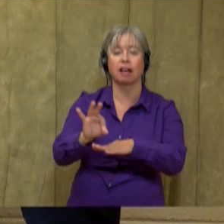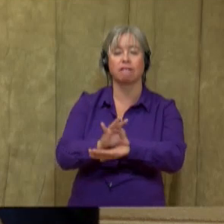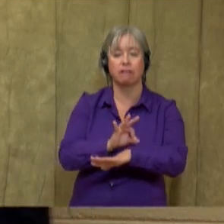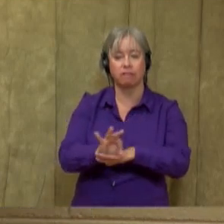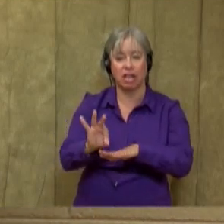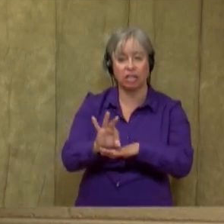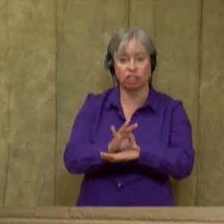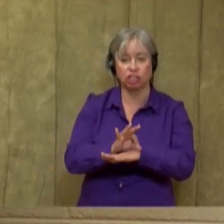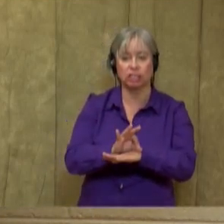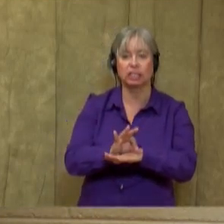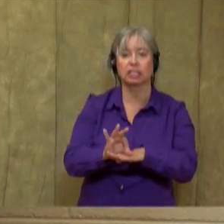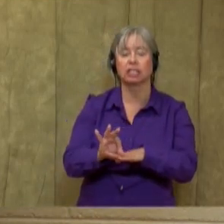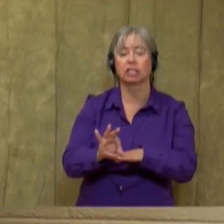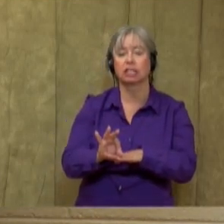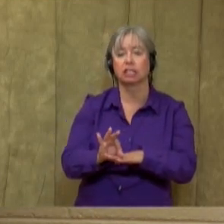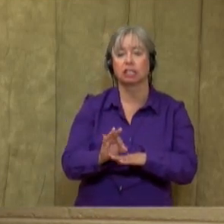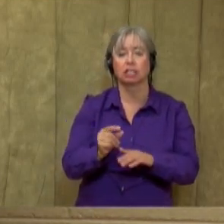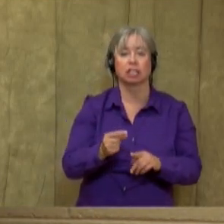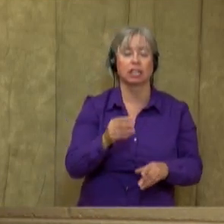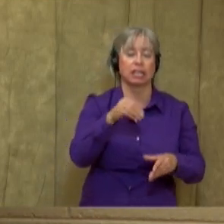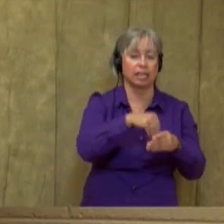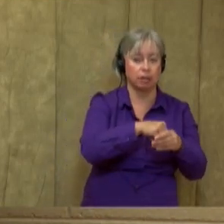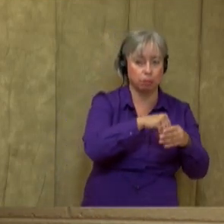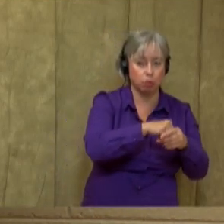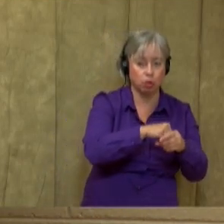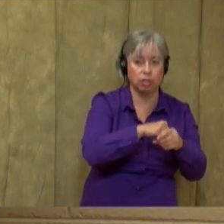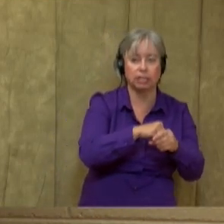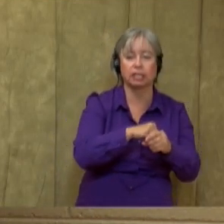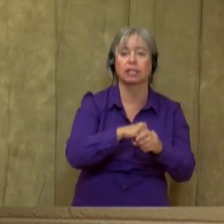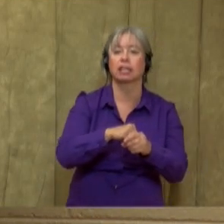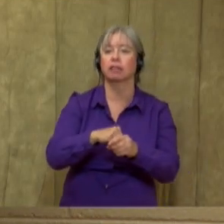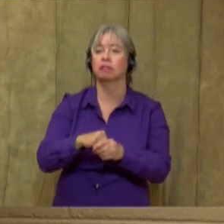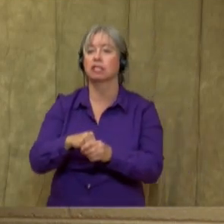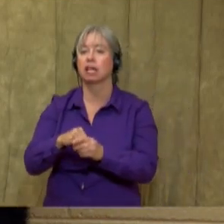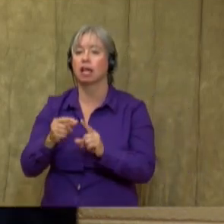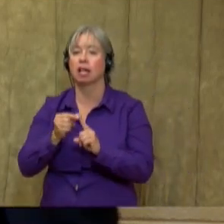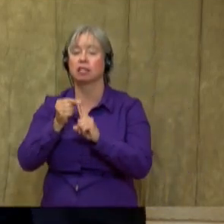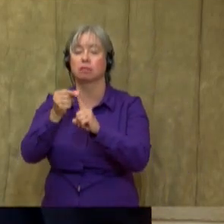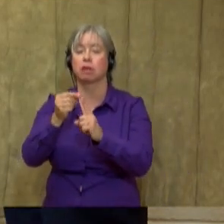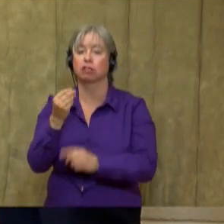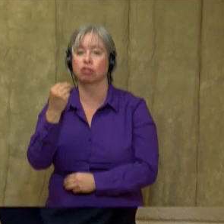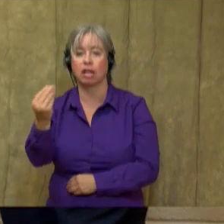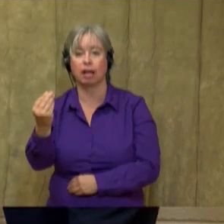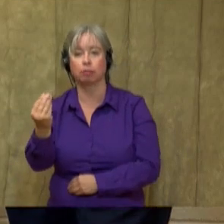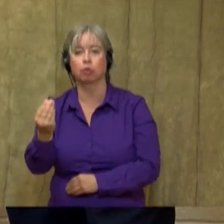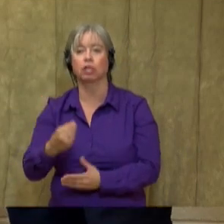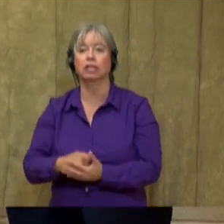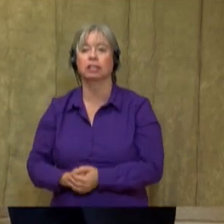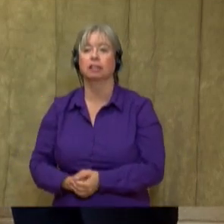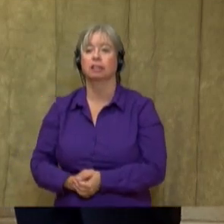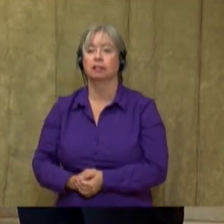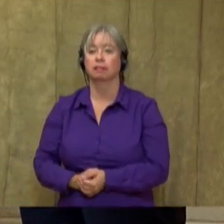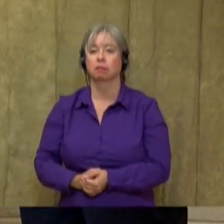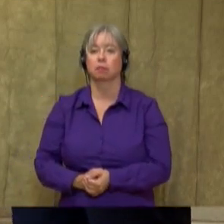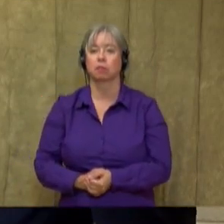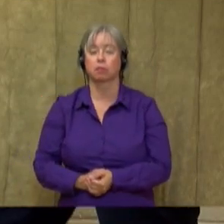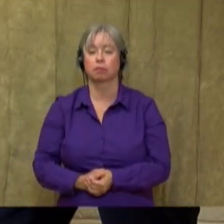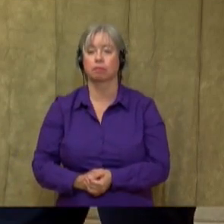A unique input should give me a unique output. And we'll come back to that idea in just a